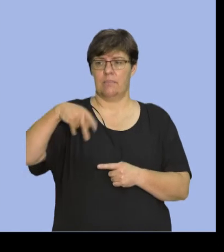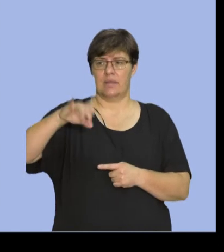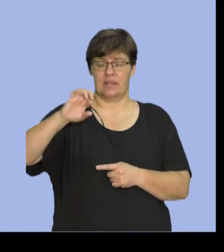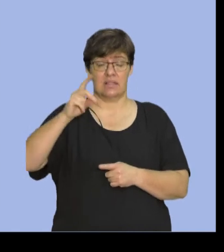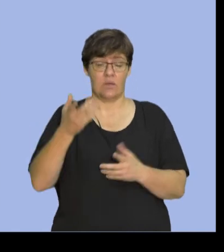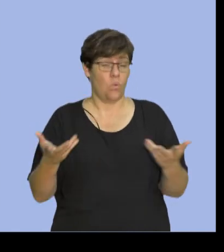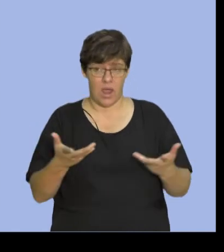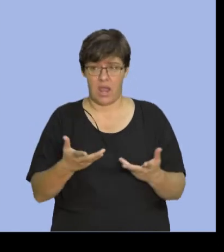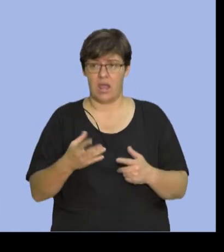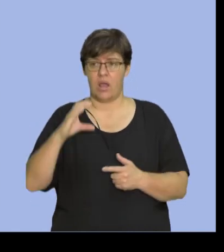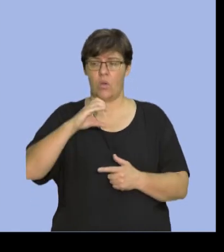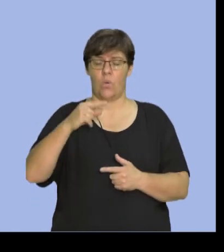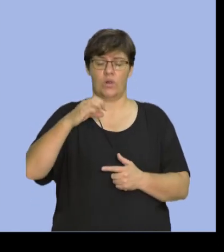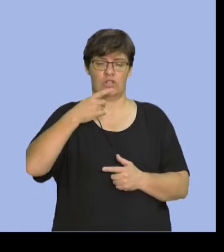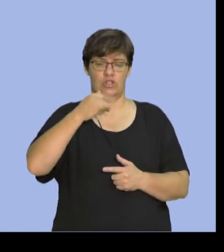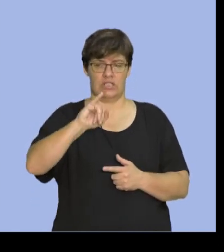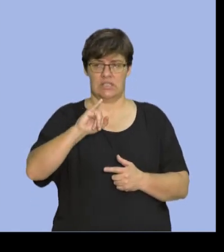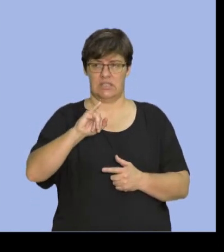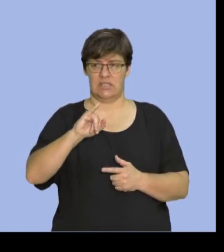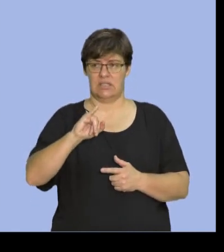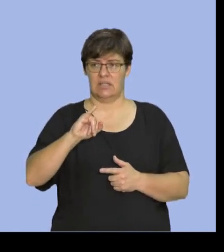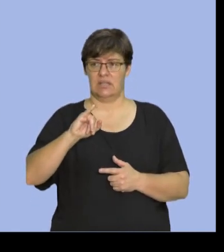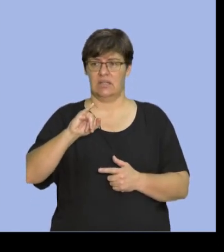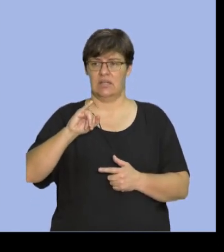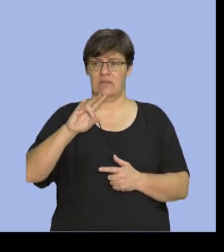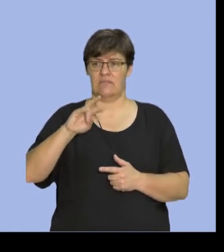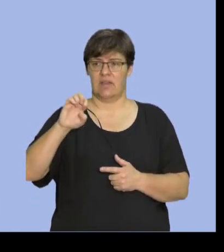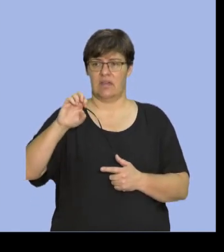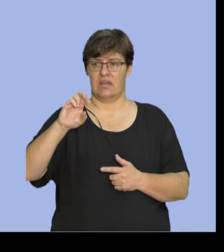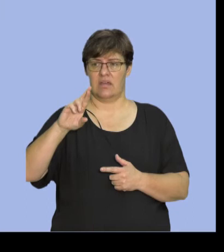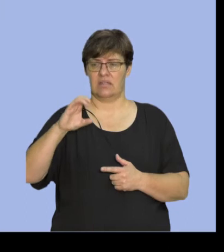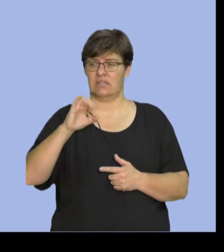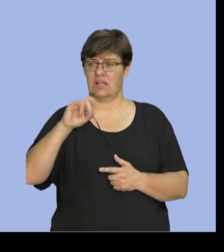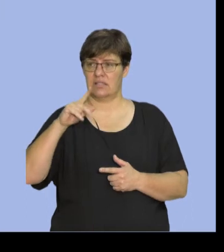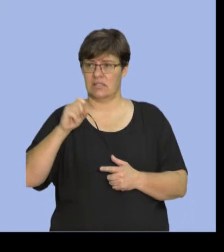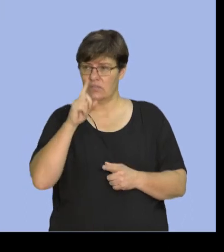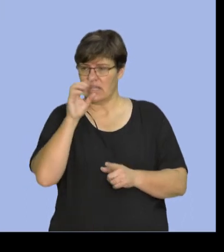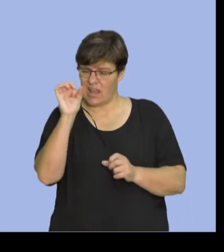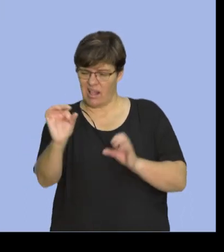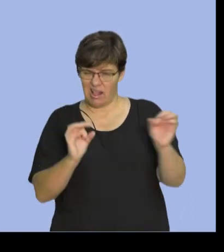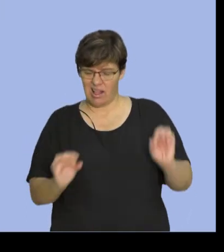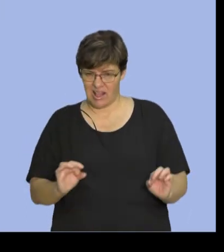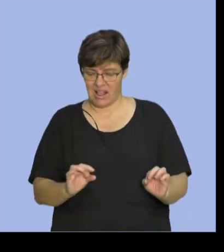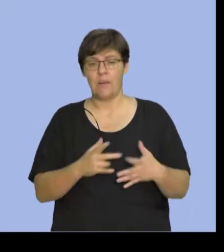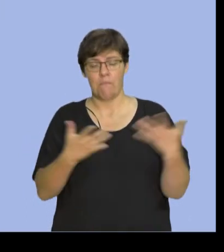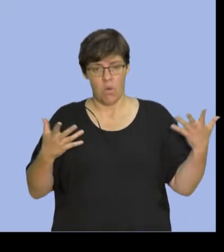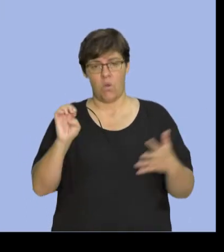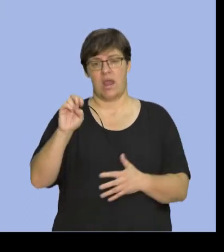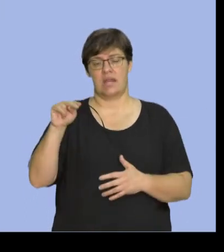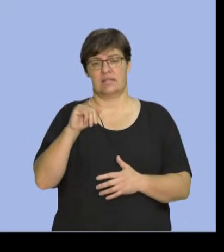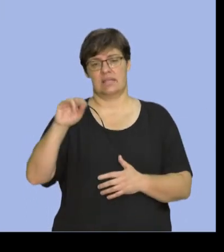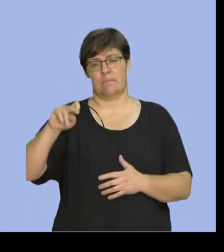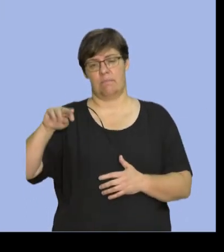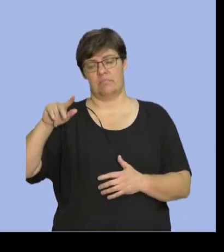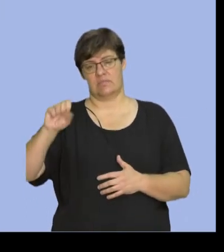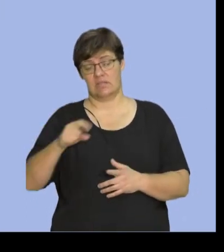which are those budding structures that we see here. And so they contain important proteins and often enzymes that have a specific